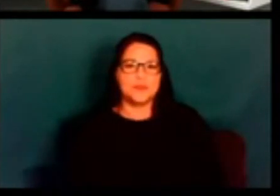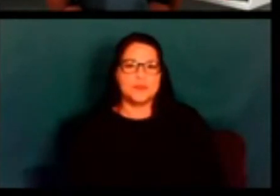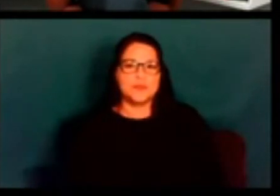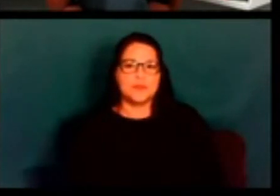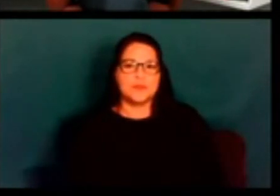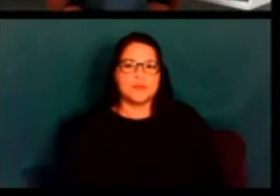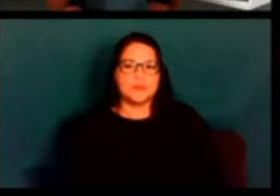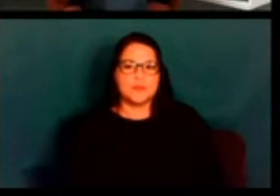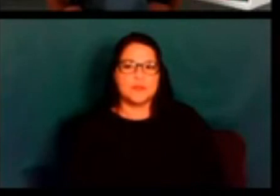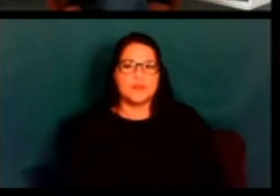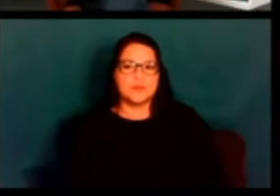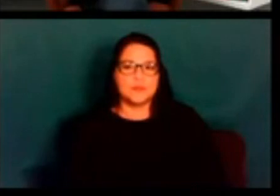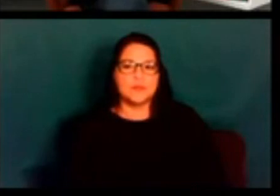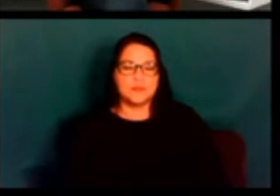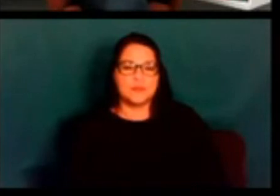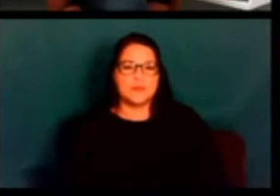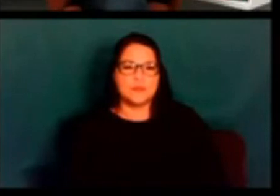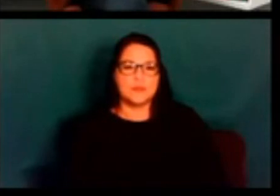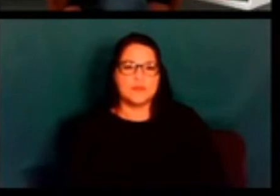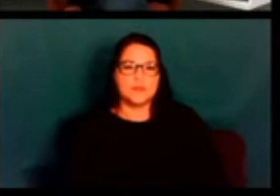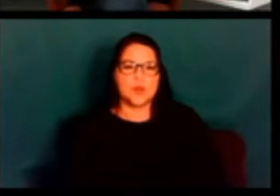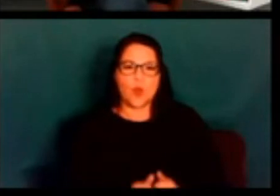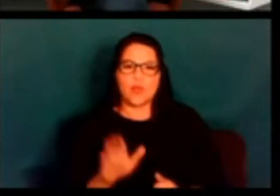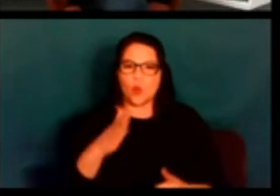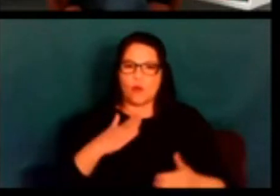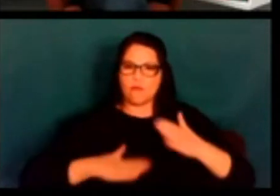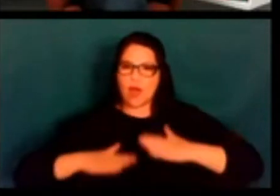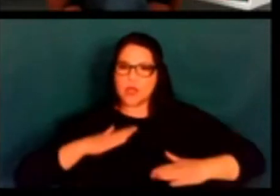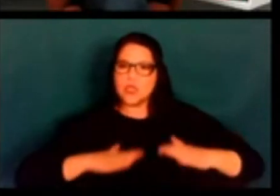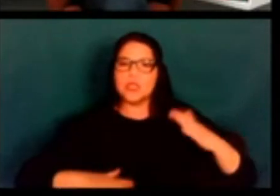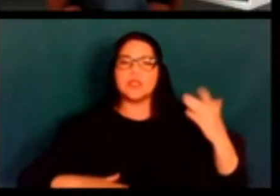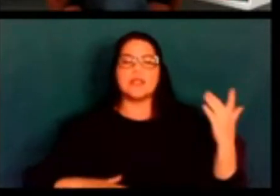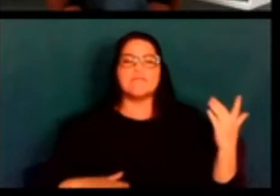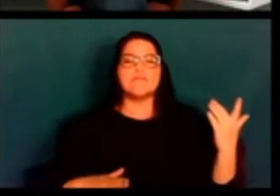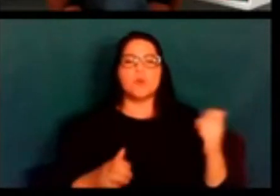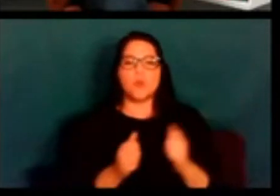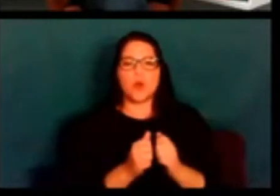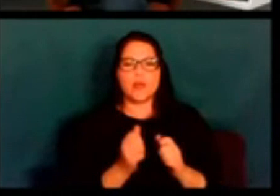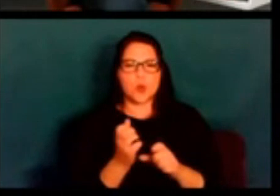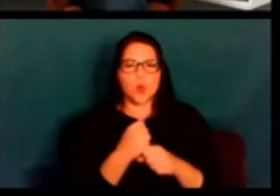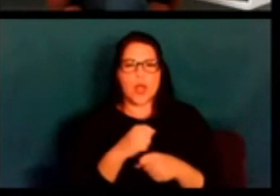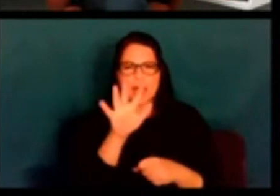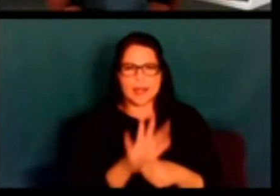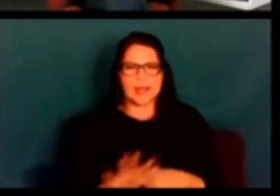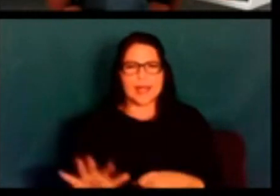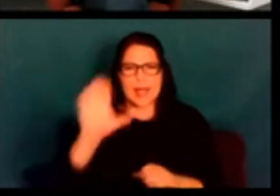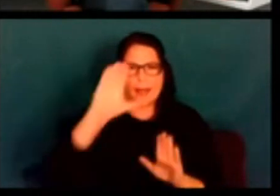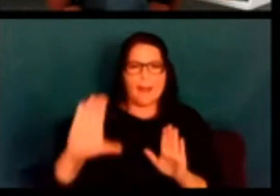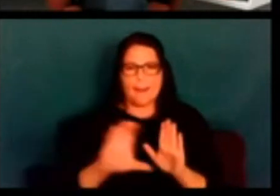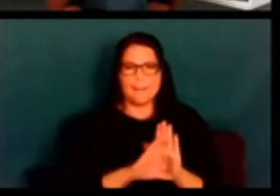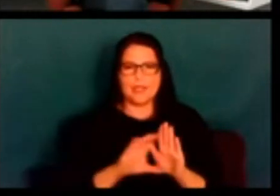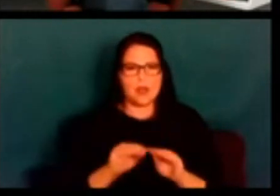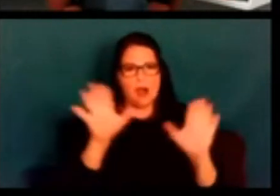So a lot of what you've done in terms of the fashion and in terms of creating this image obviously